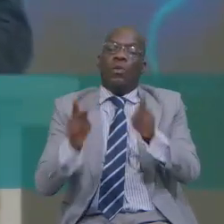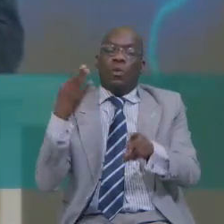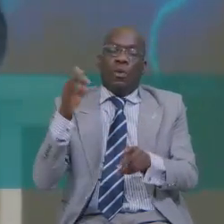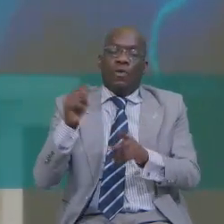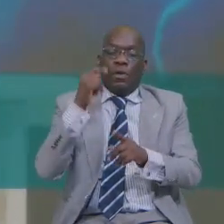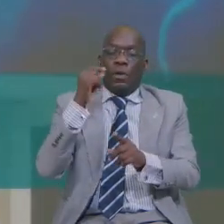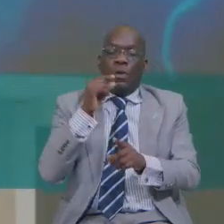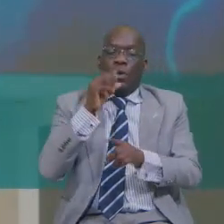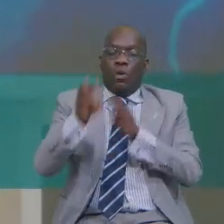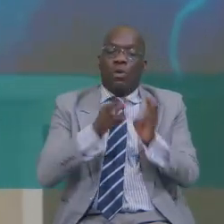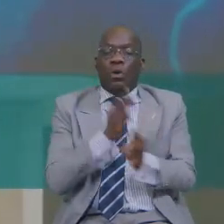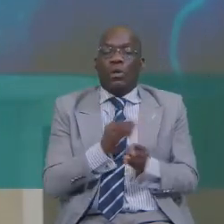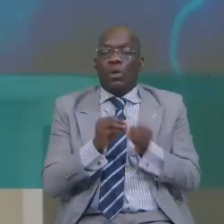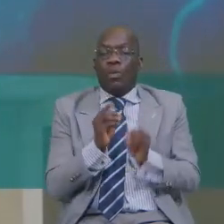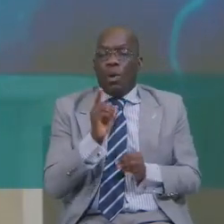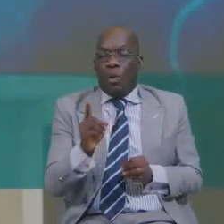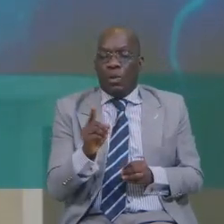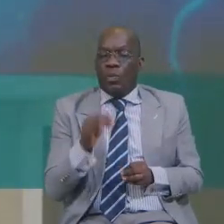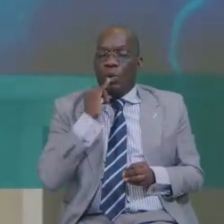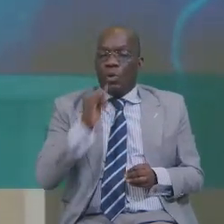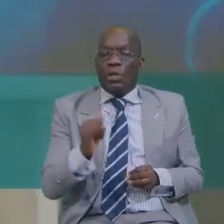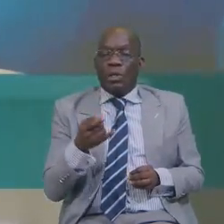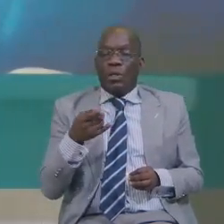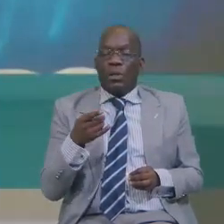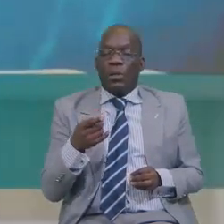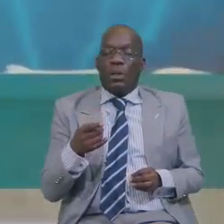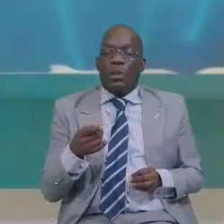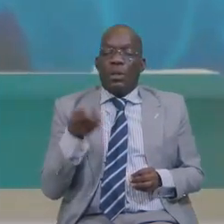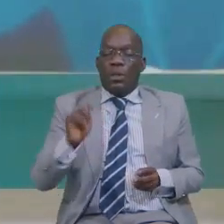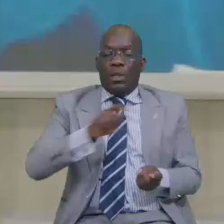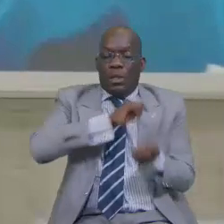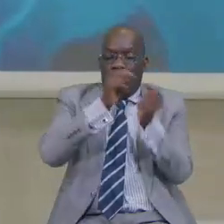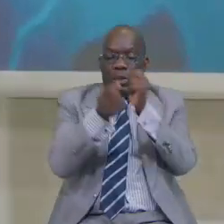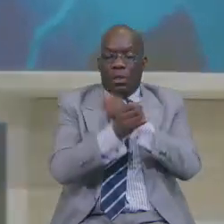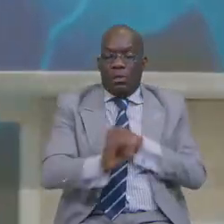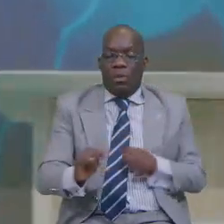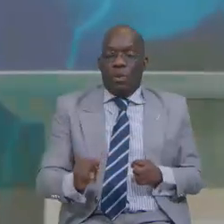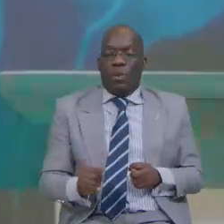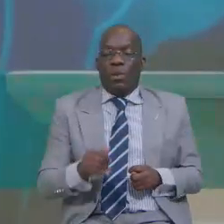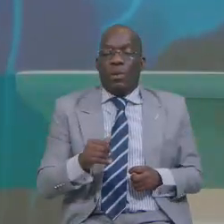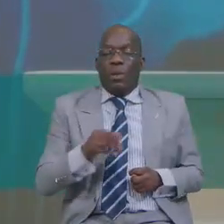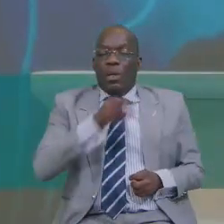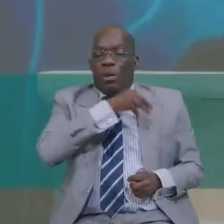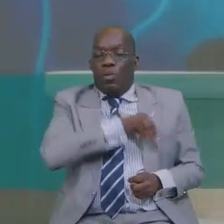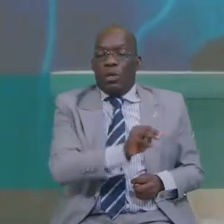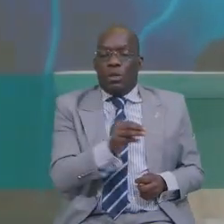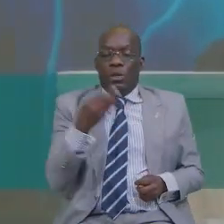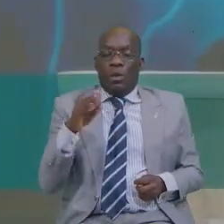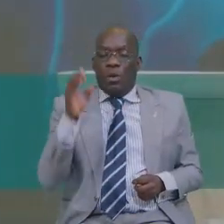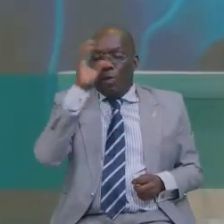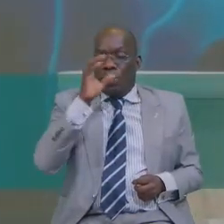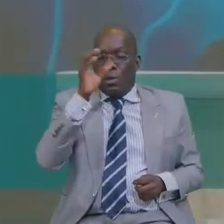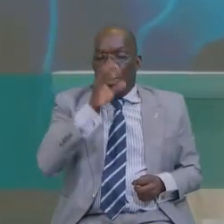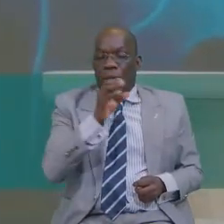now, number one is the transforming ministry of seeking and